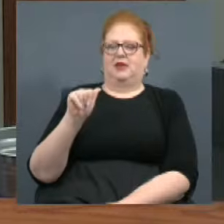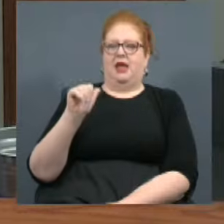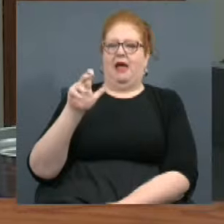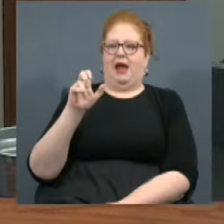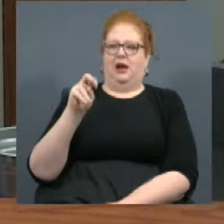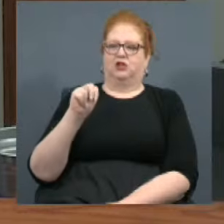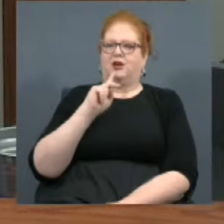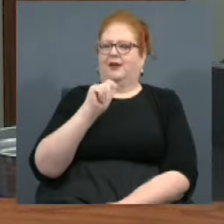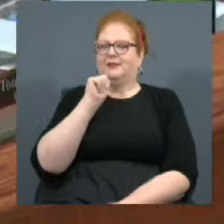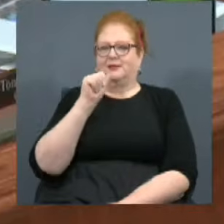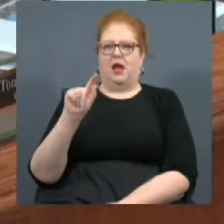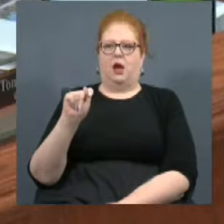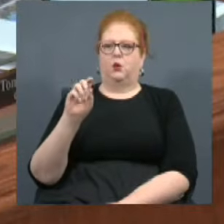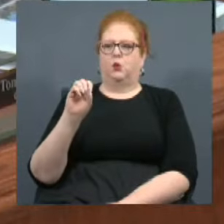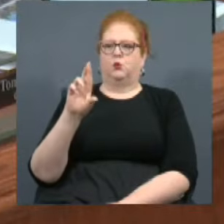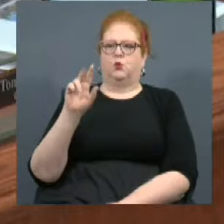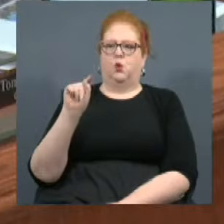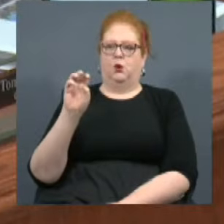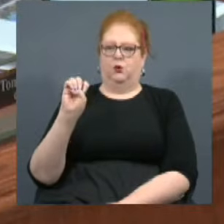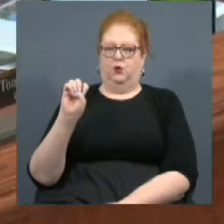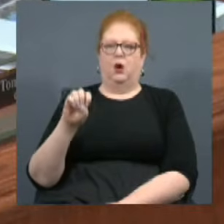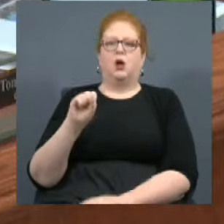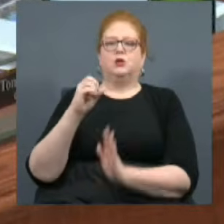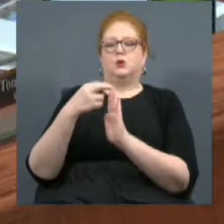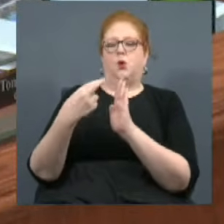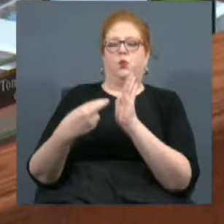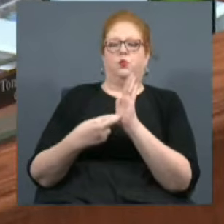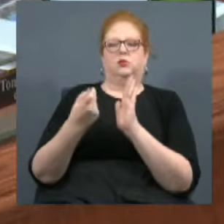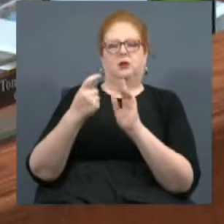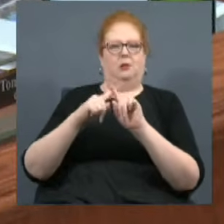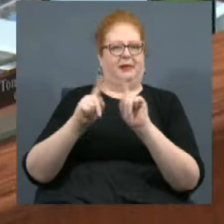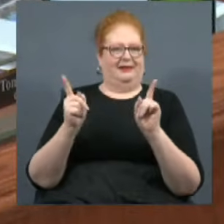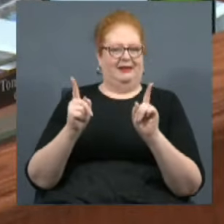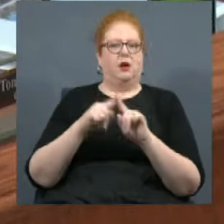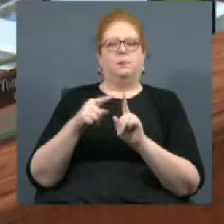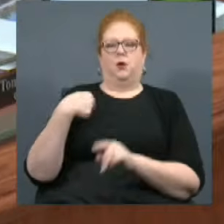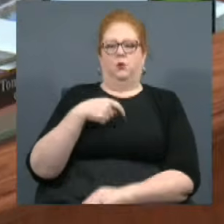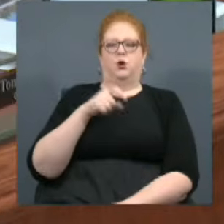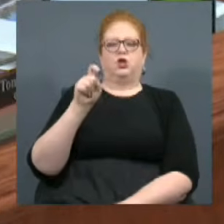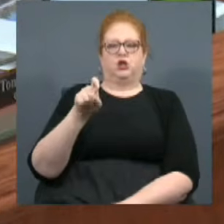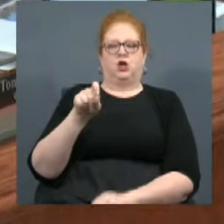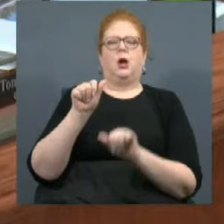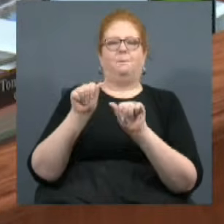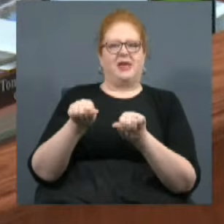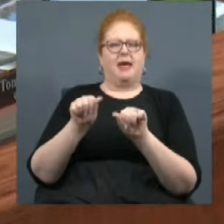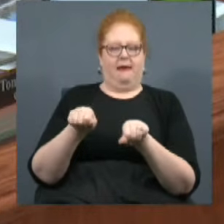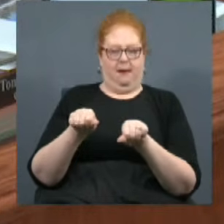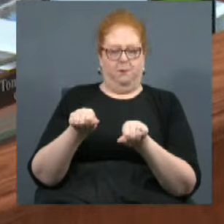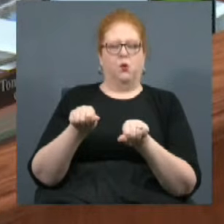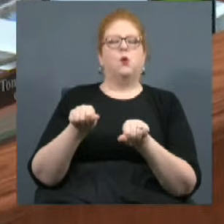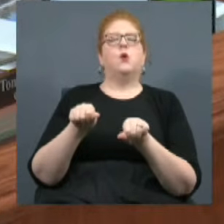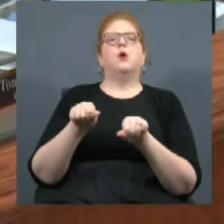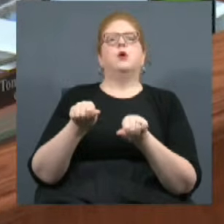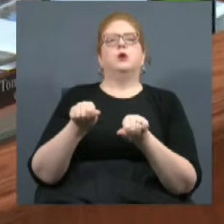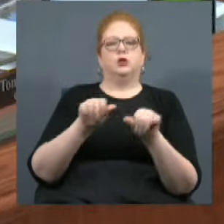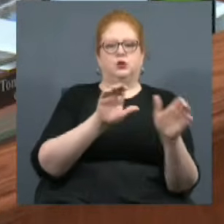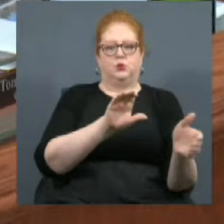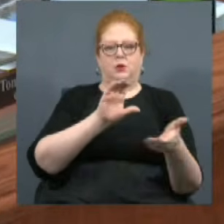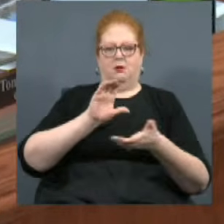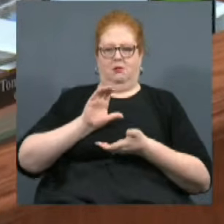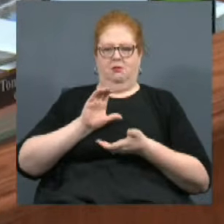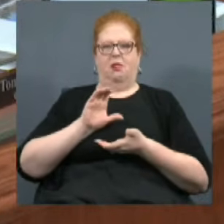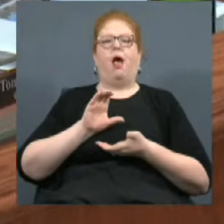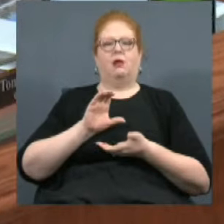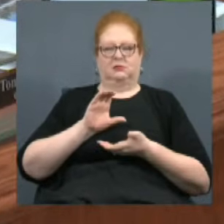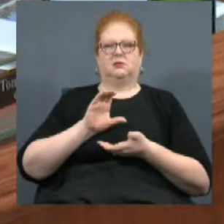using, And, Yeah. and the rules are a little bit different, but yes, we should be able to get anything that deals with knocking the